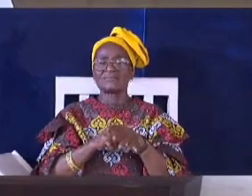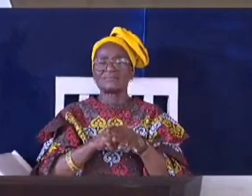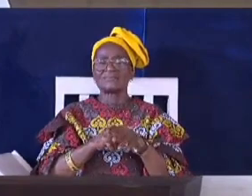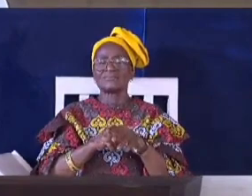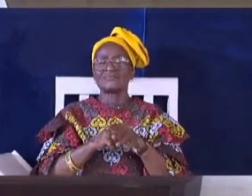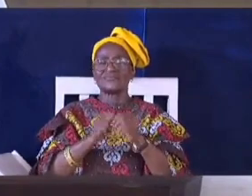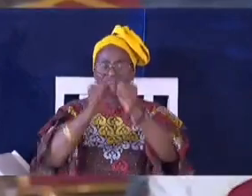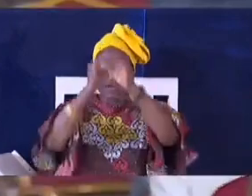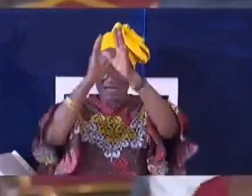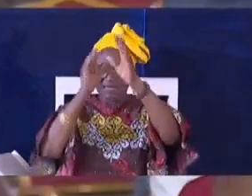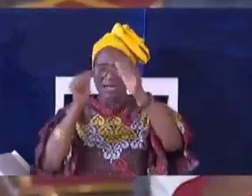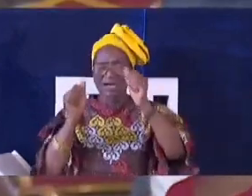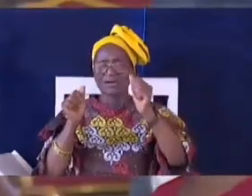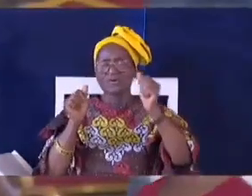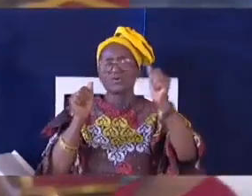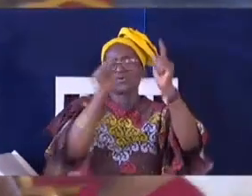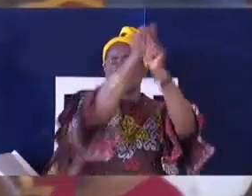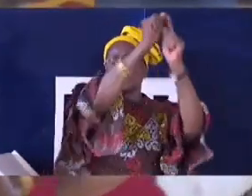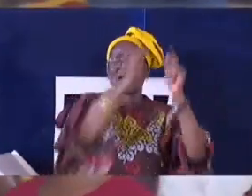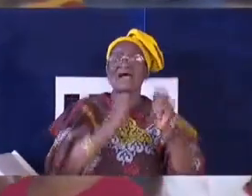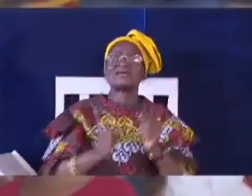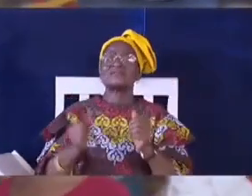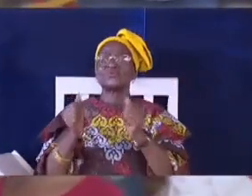collide with their problems.